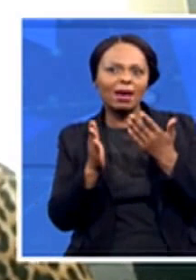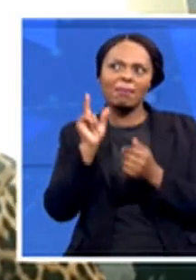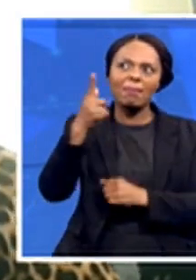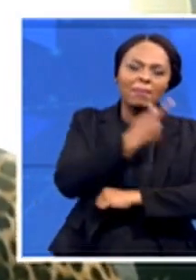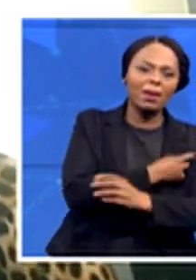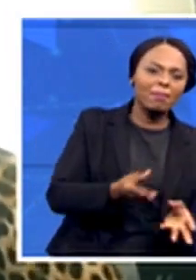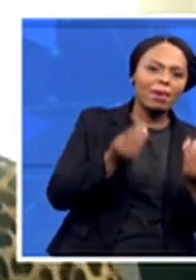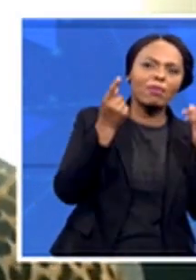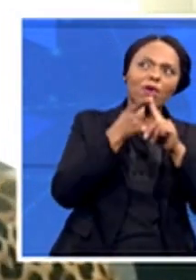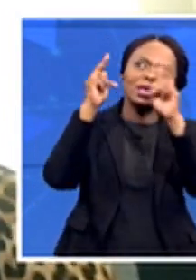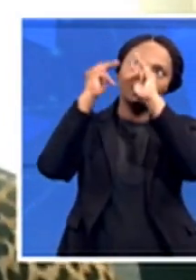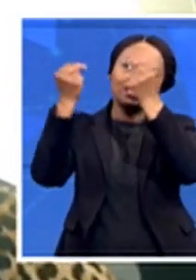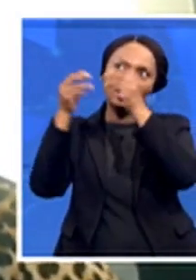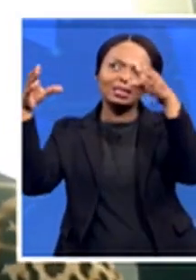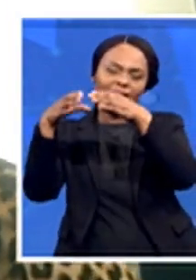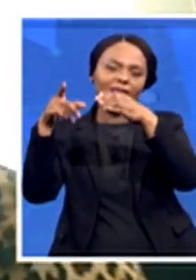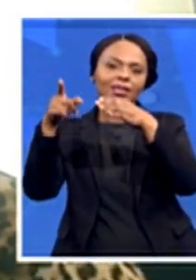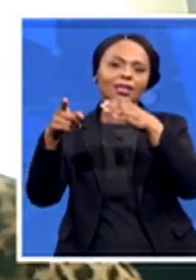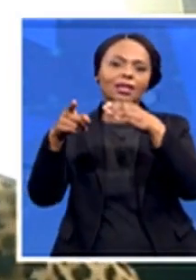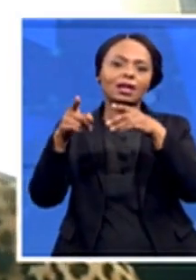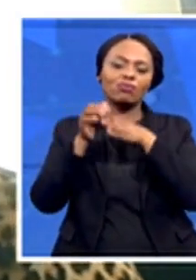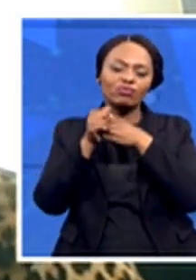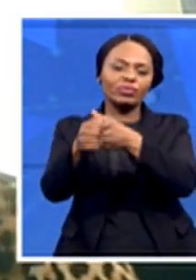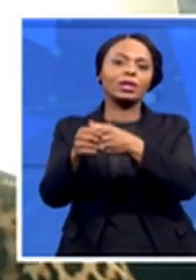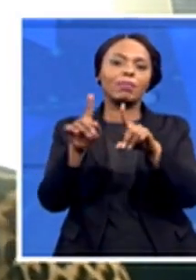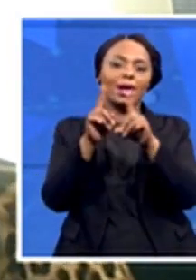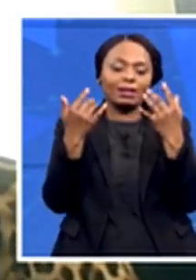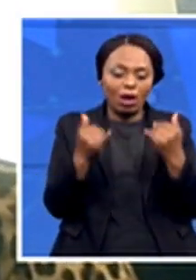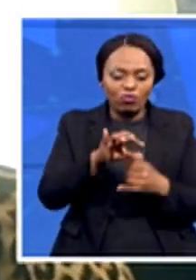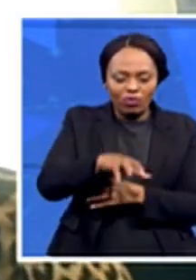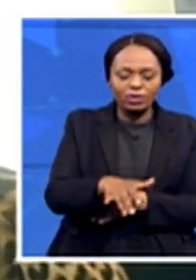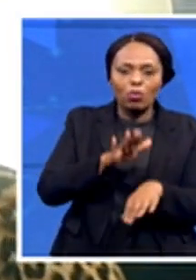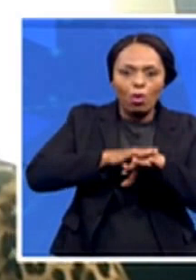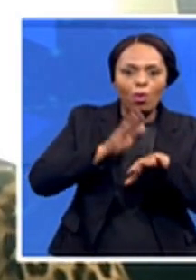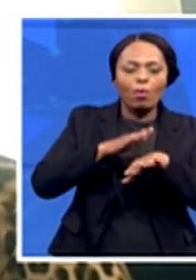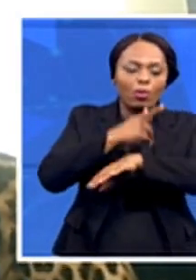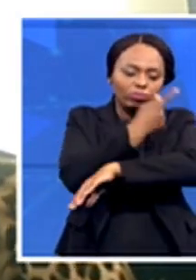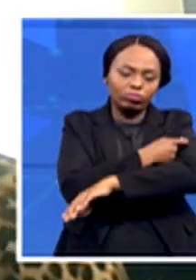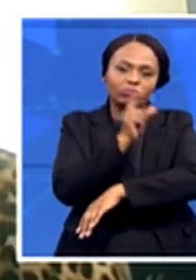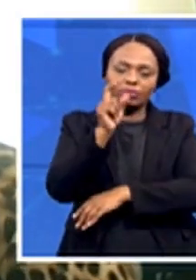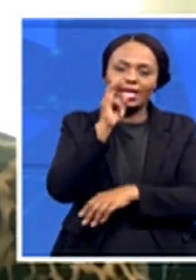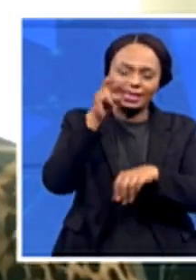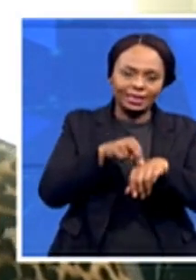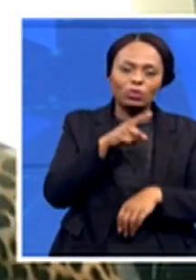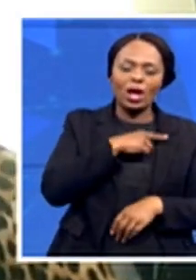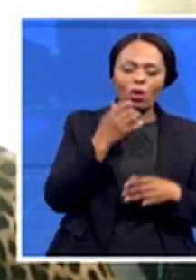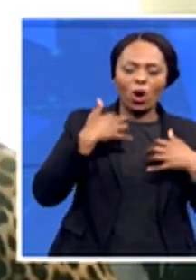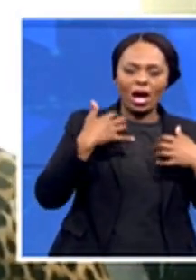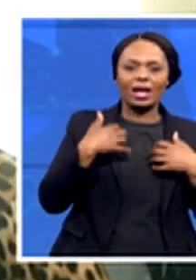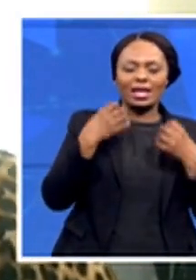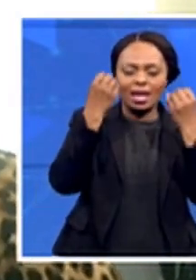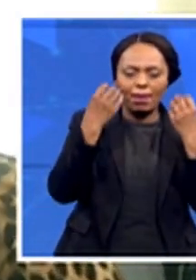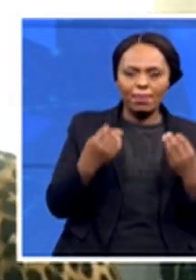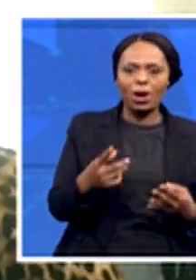as a province, but we are still wanting to do more, because we are also worried about the numbers. Having been the last province to be hit by the third wave, now